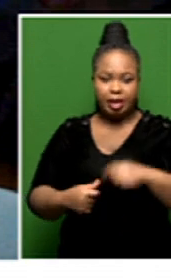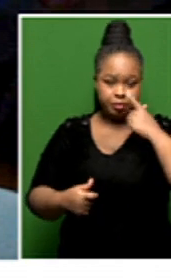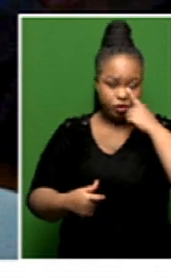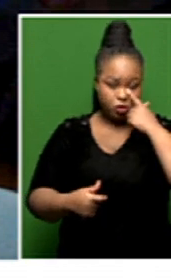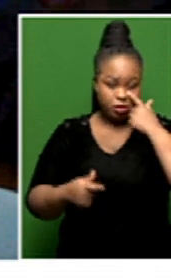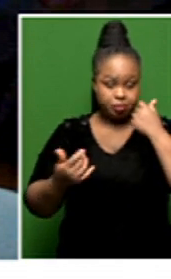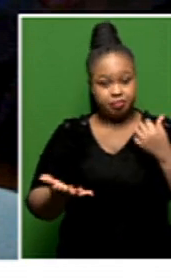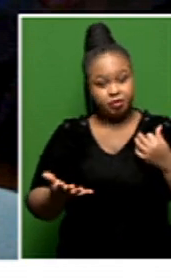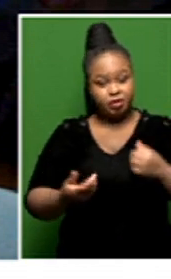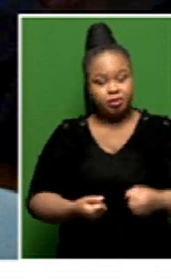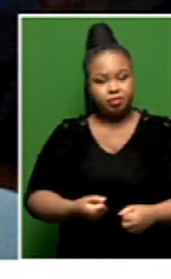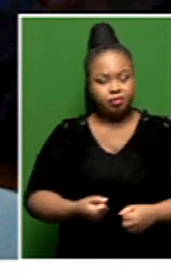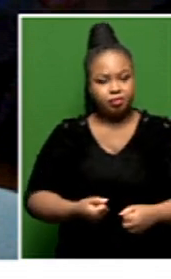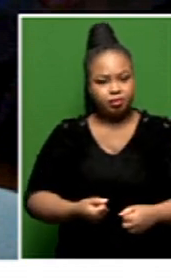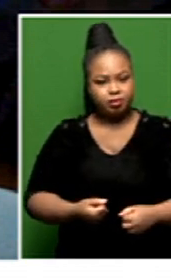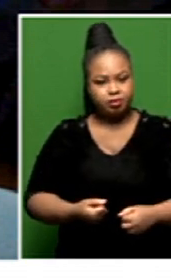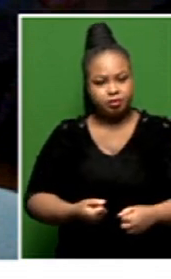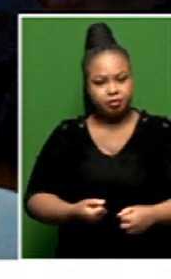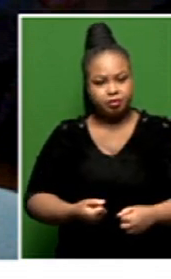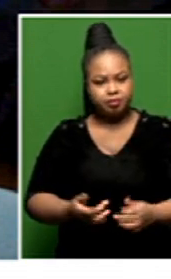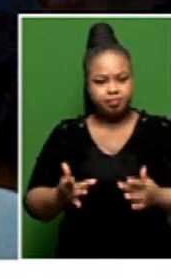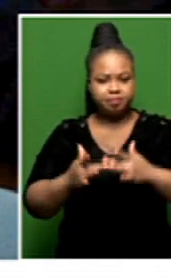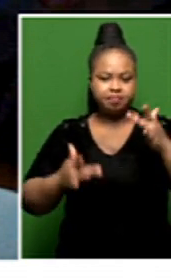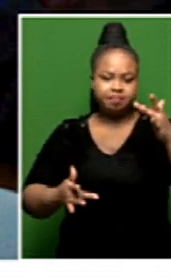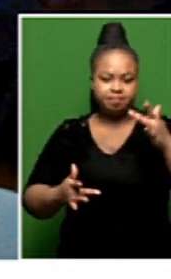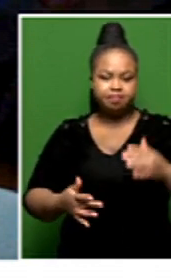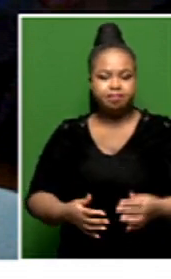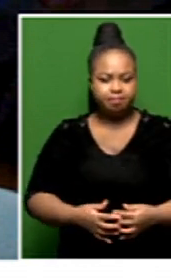to bury his friend.